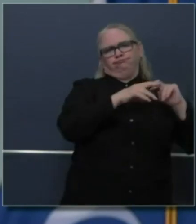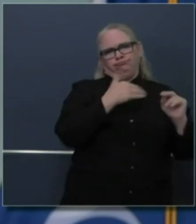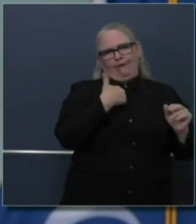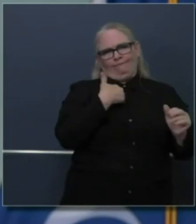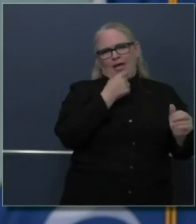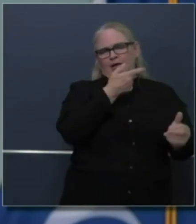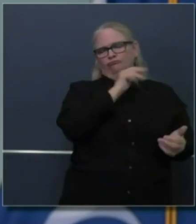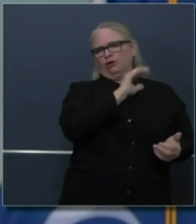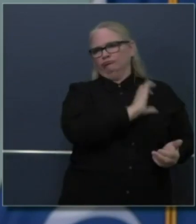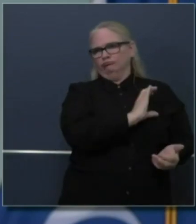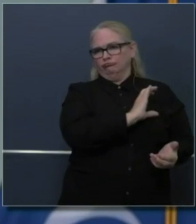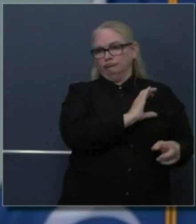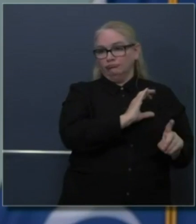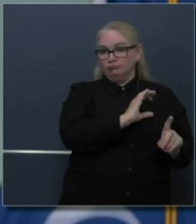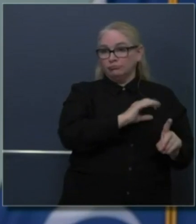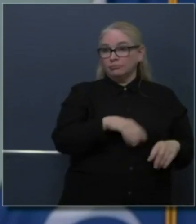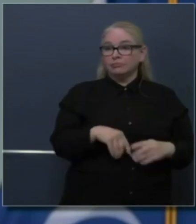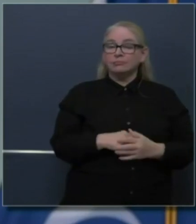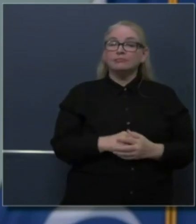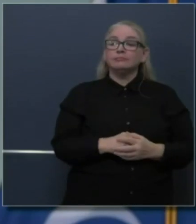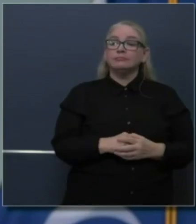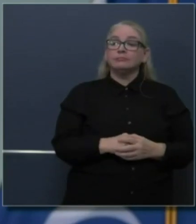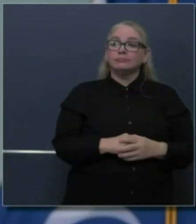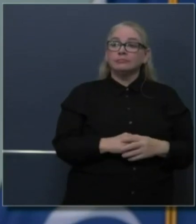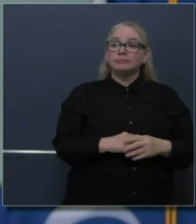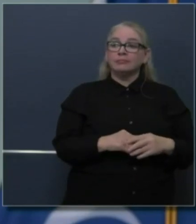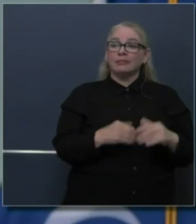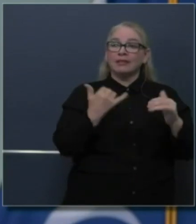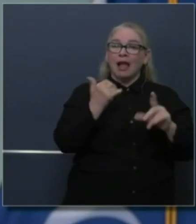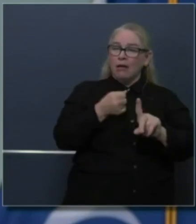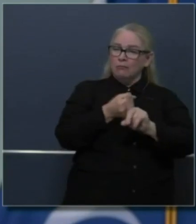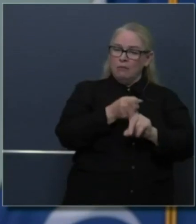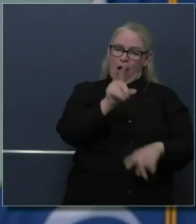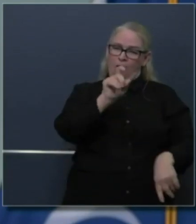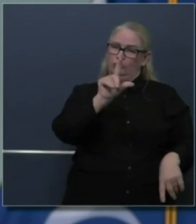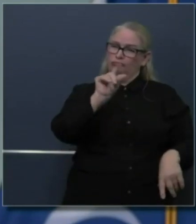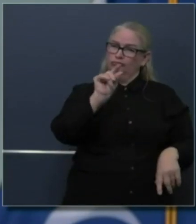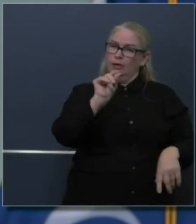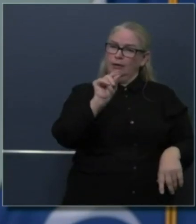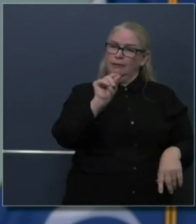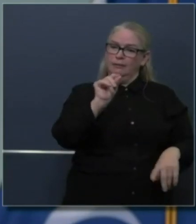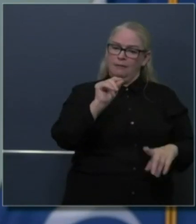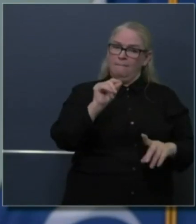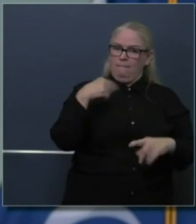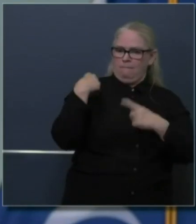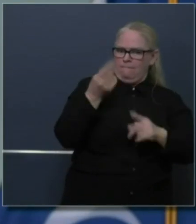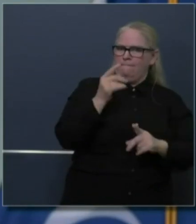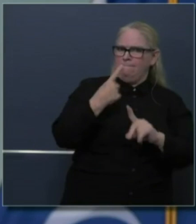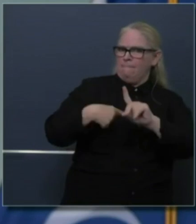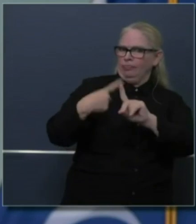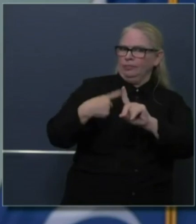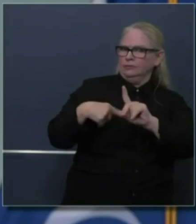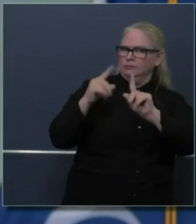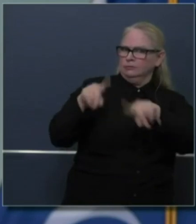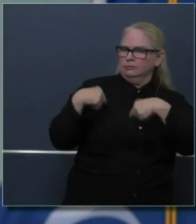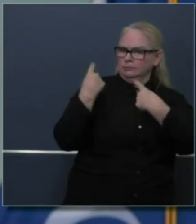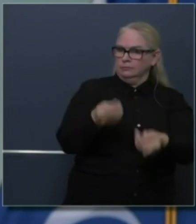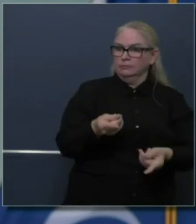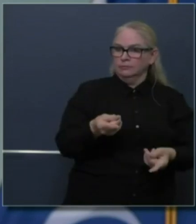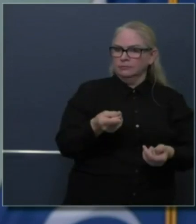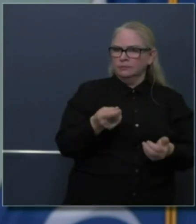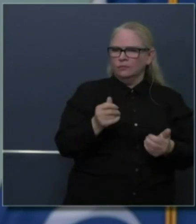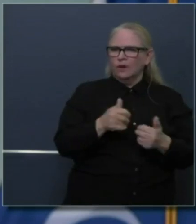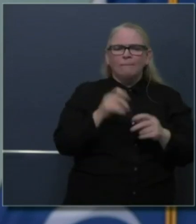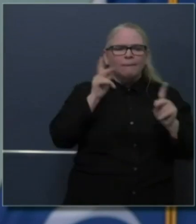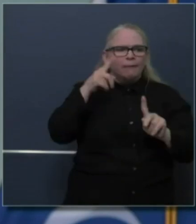had hit a milestone, 120 consecutive months of net job growth. We had